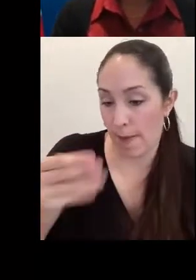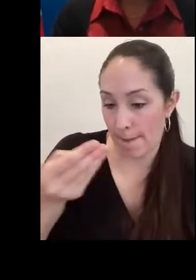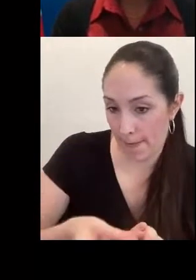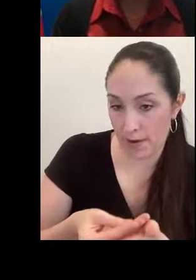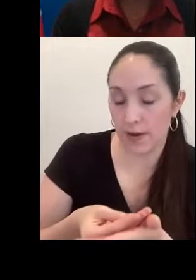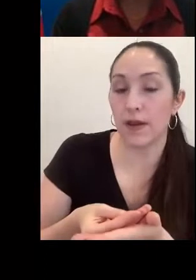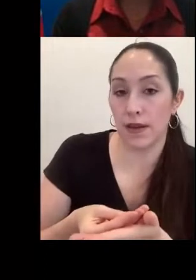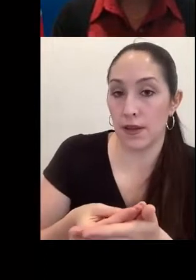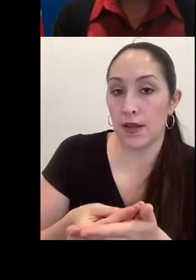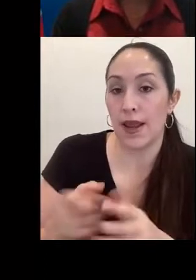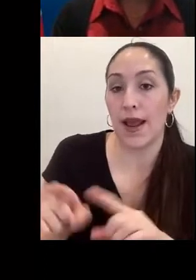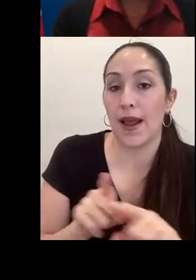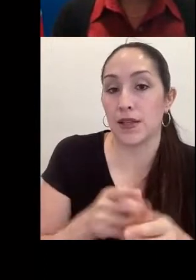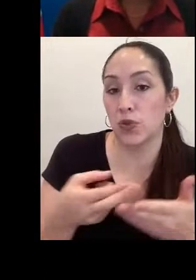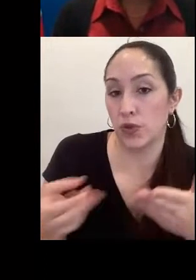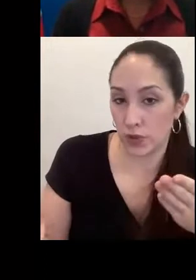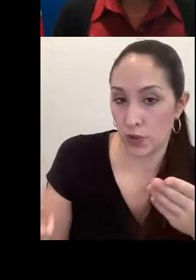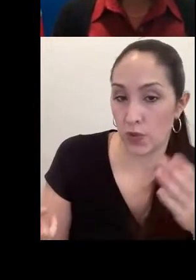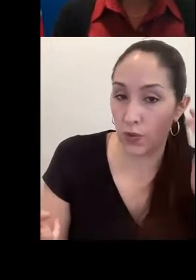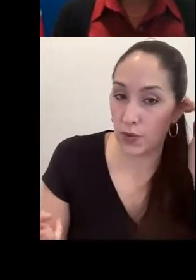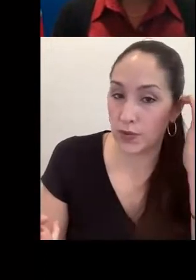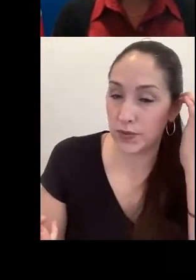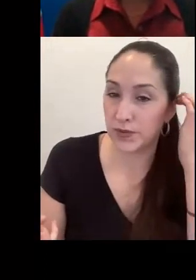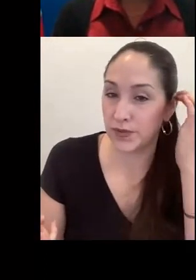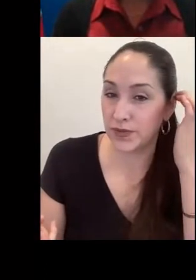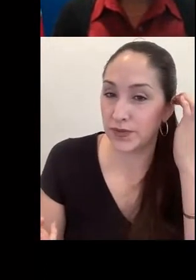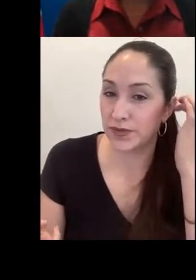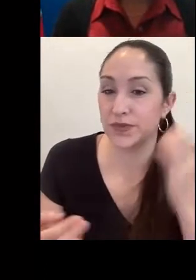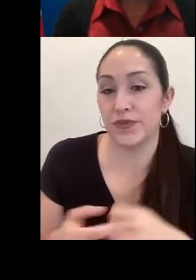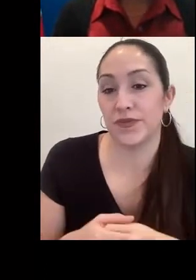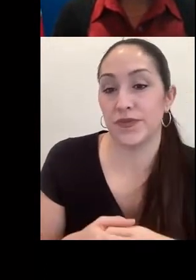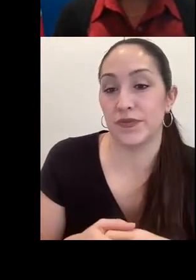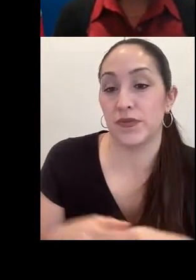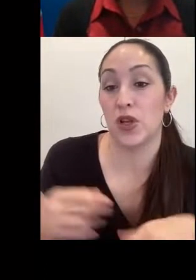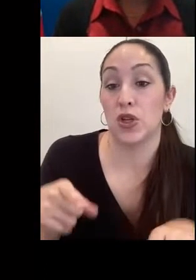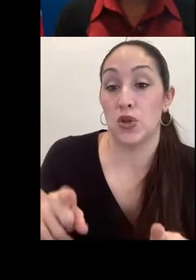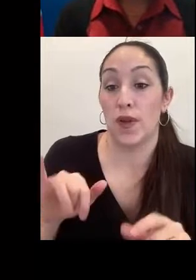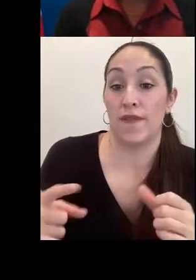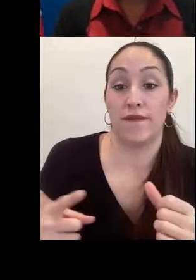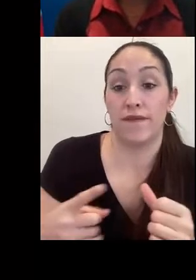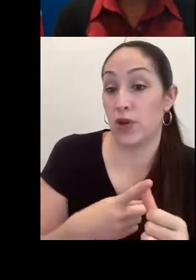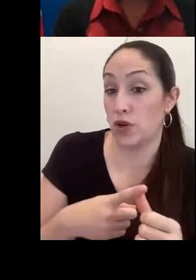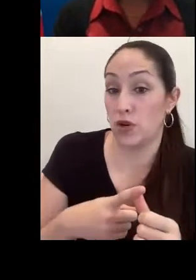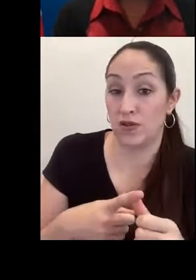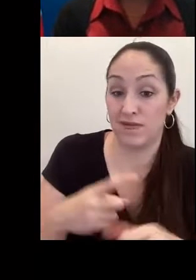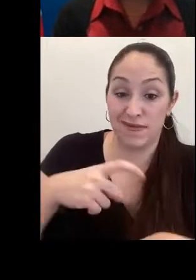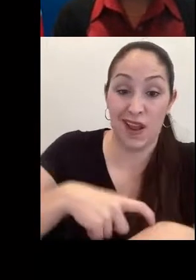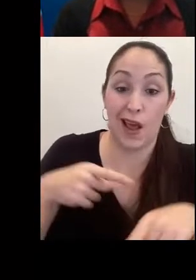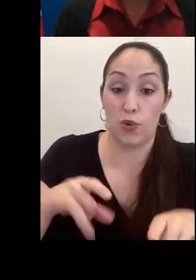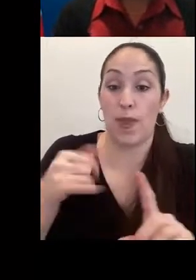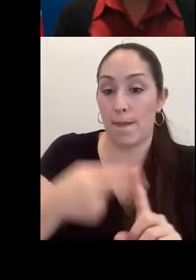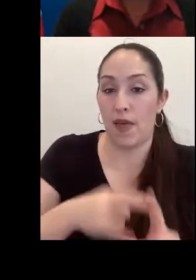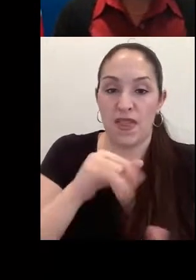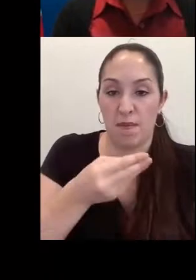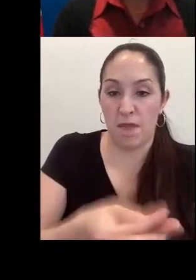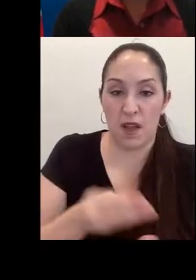resource as of the first moment of the month in which the funds were spent if the designated